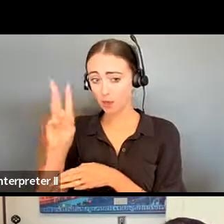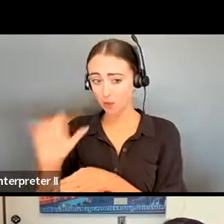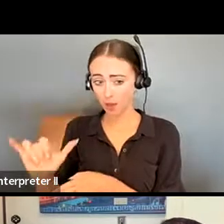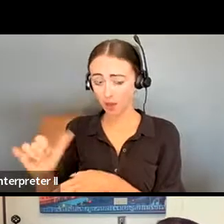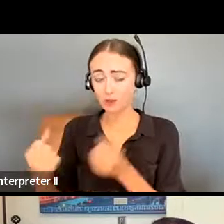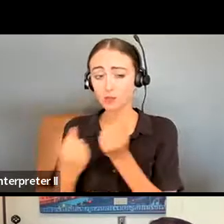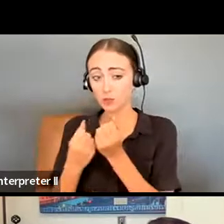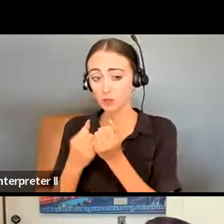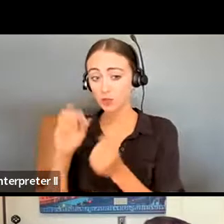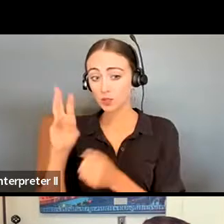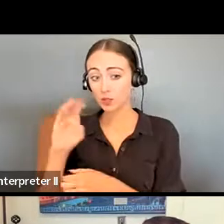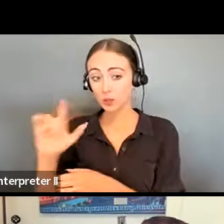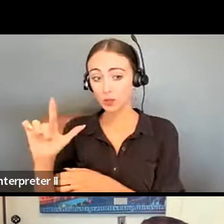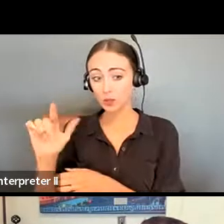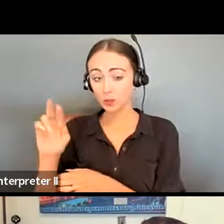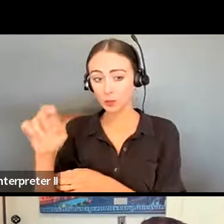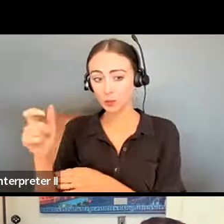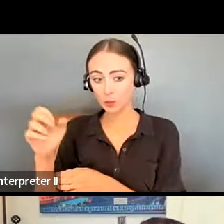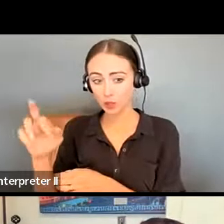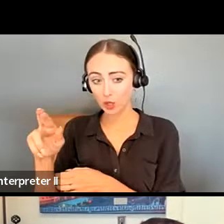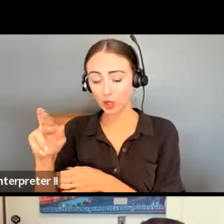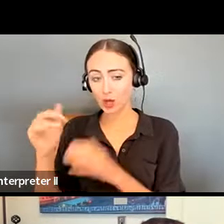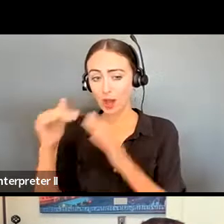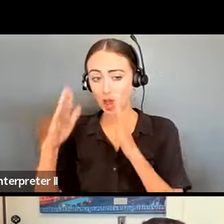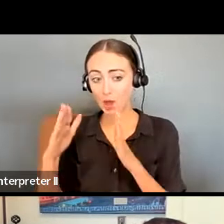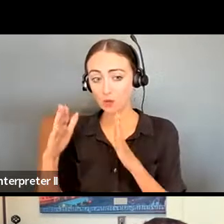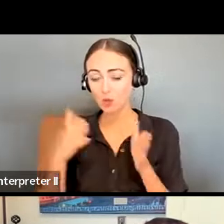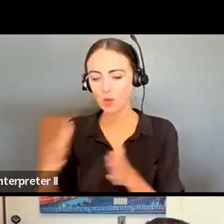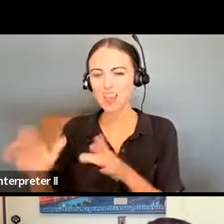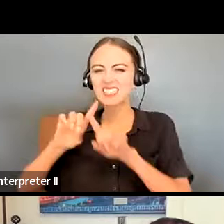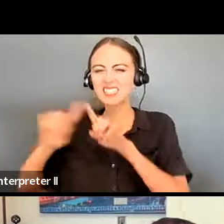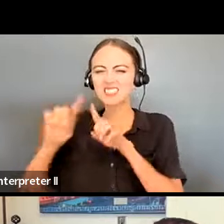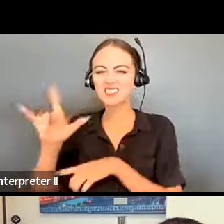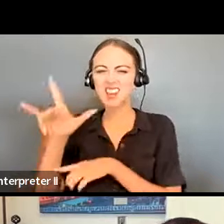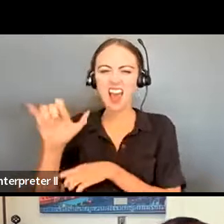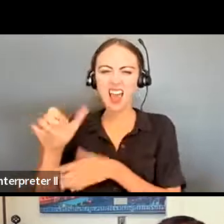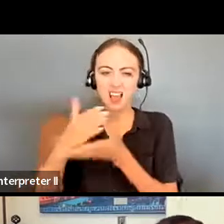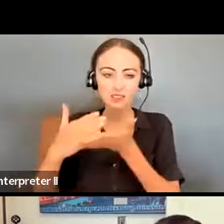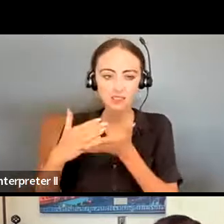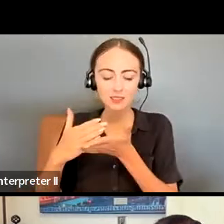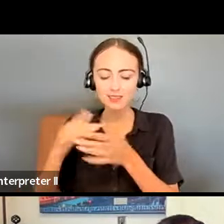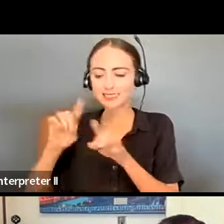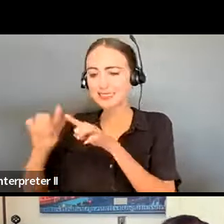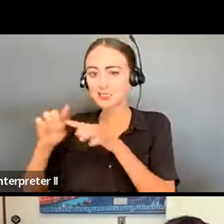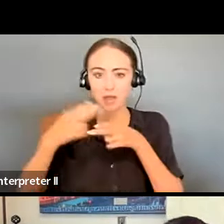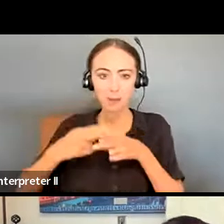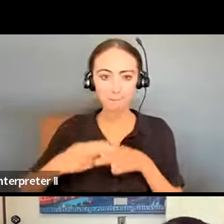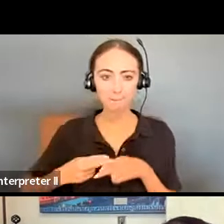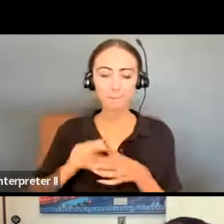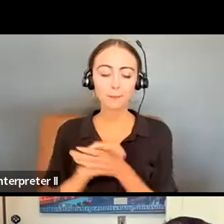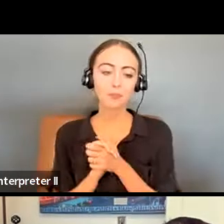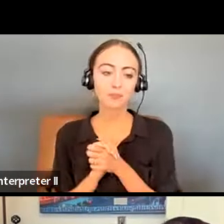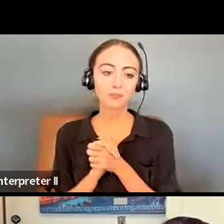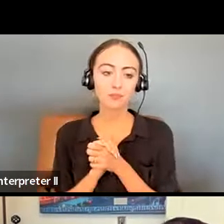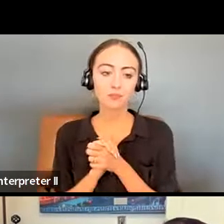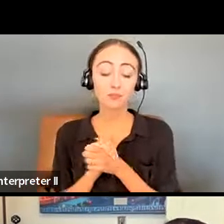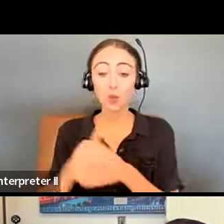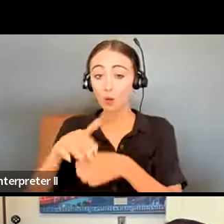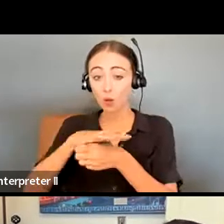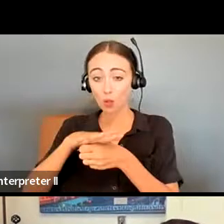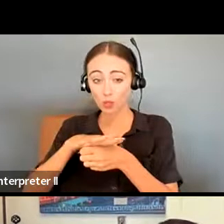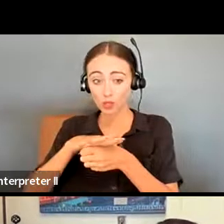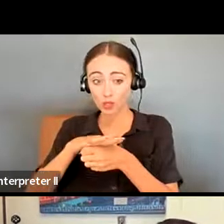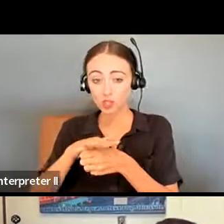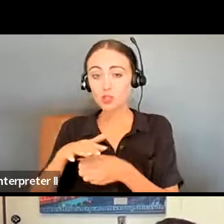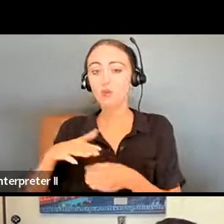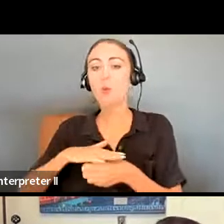and Wiltberger Clubhouse Way. So they're different alley segments and there would be different names for them. The location is in